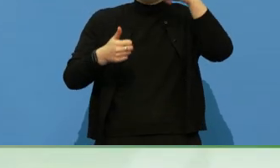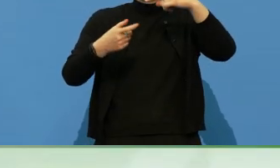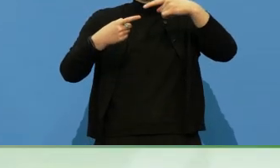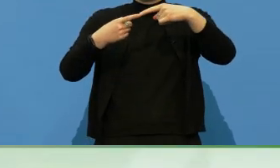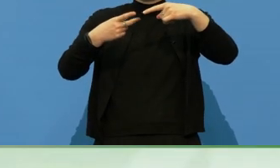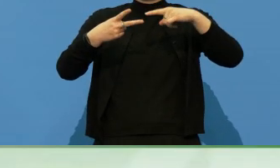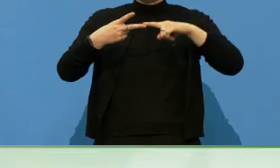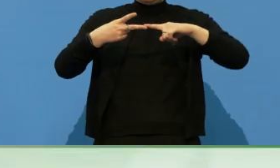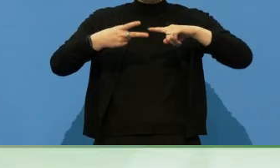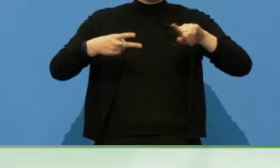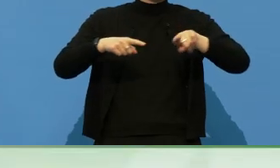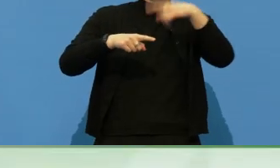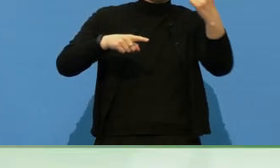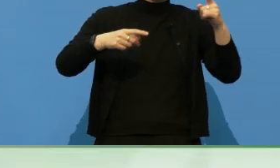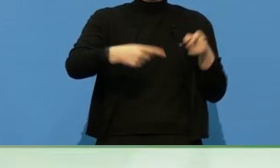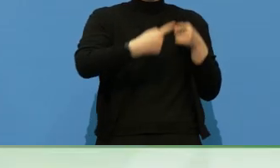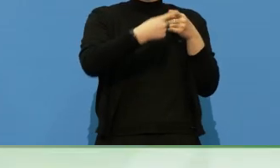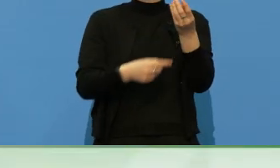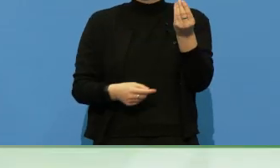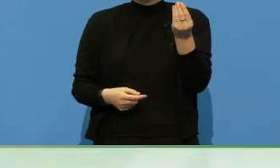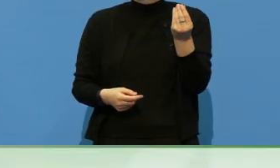that, okay, we have to make it